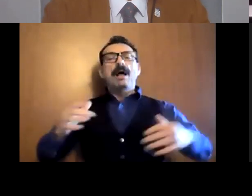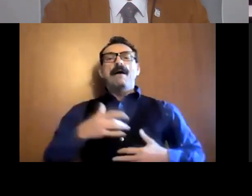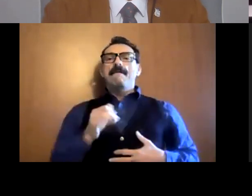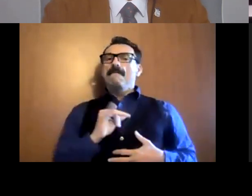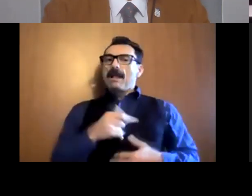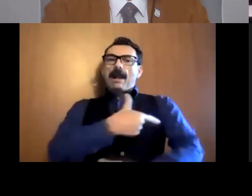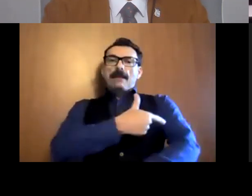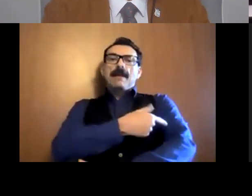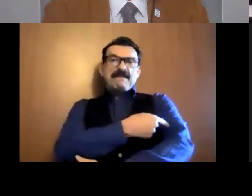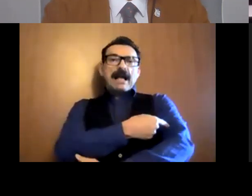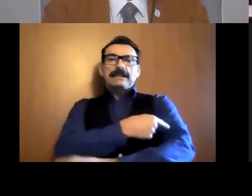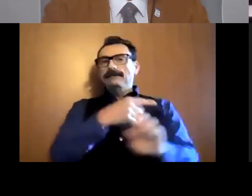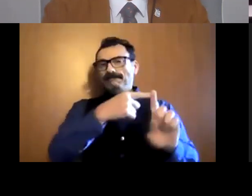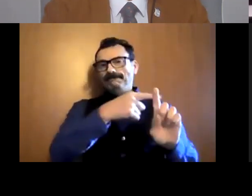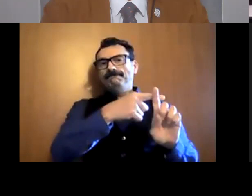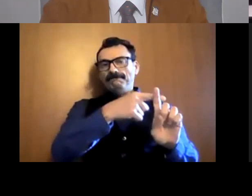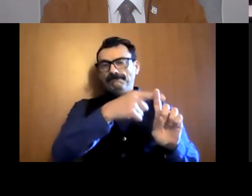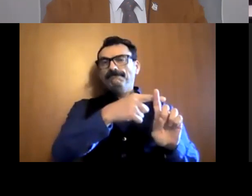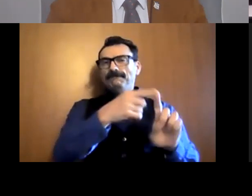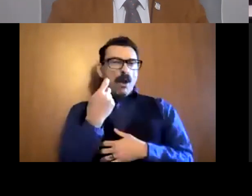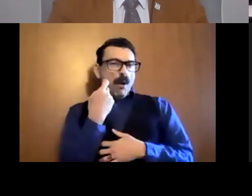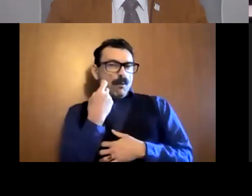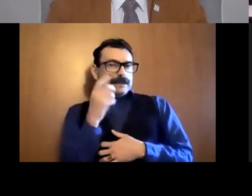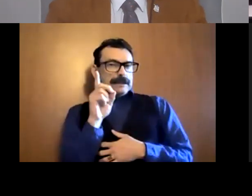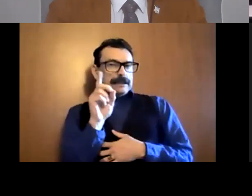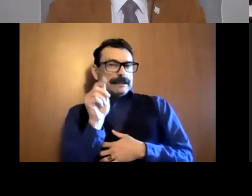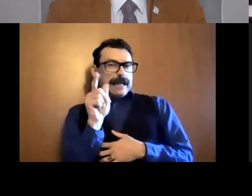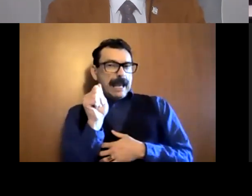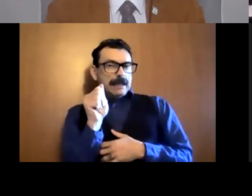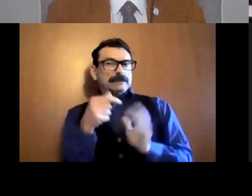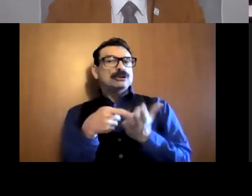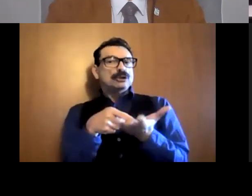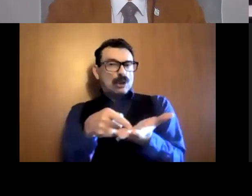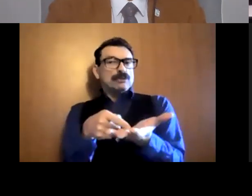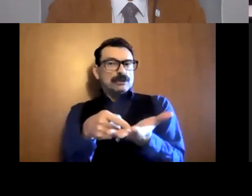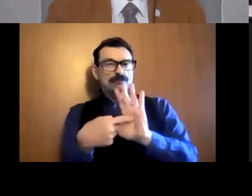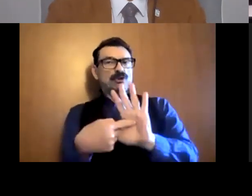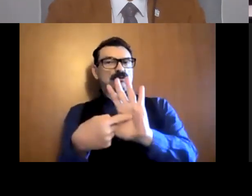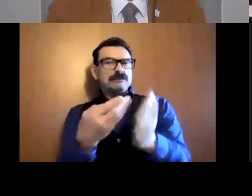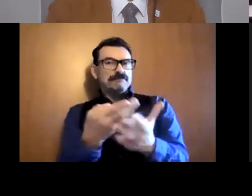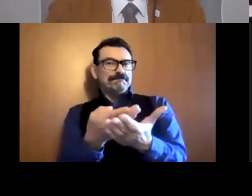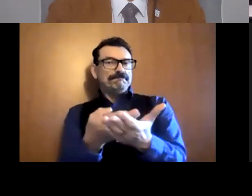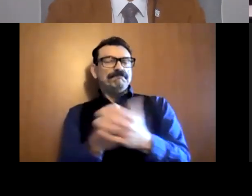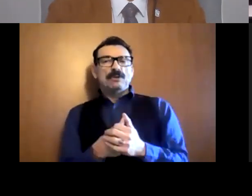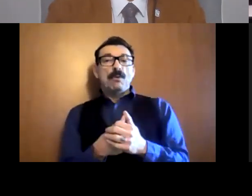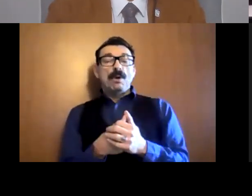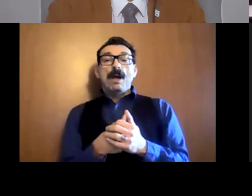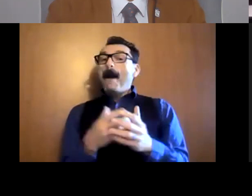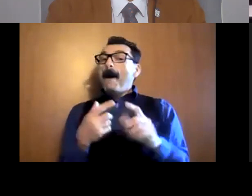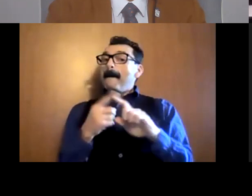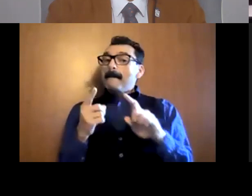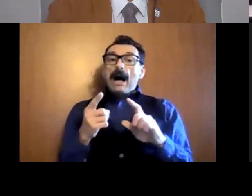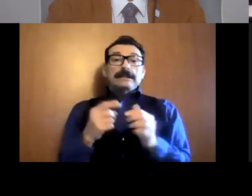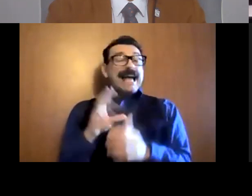according to some recent data from the Pew Research Center that came out in March. So a majority of Black folks,